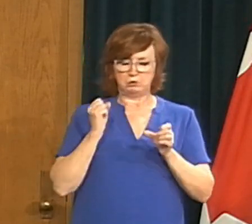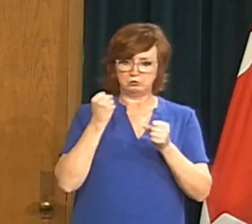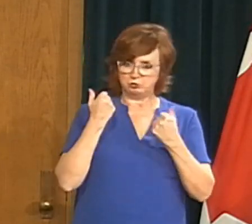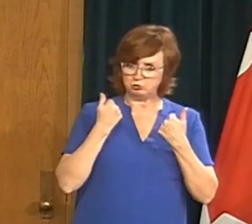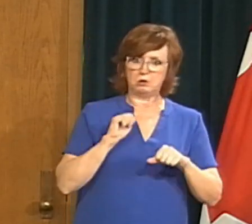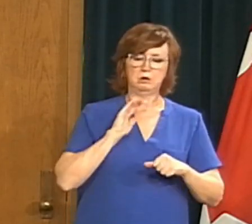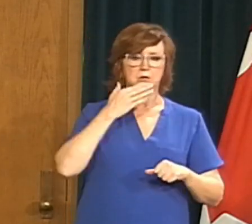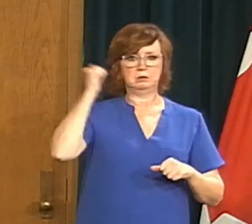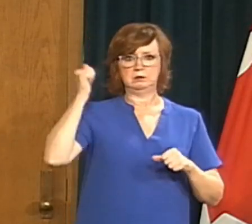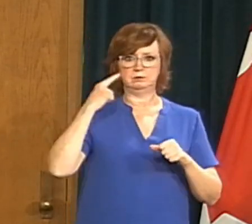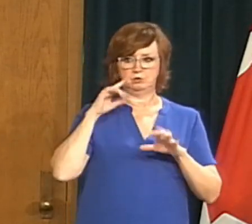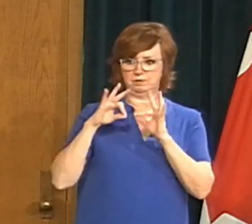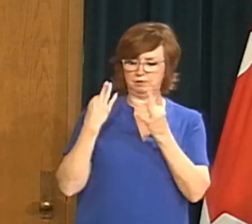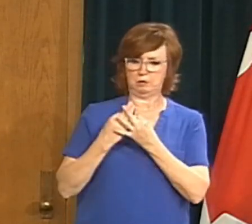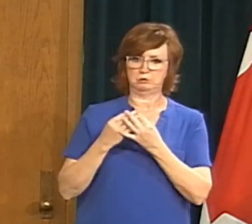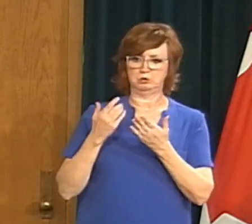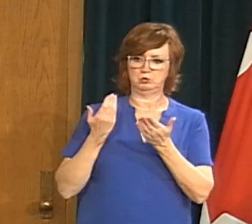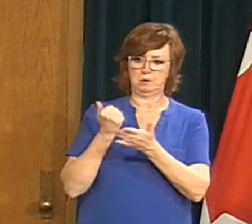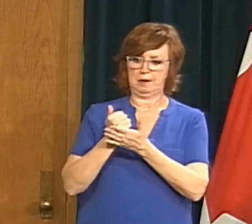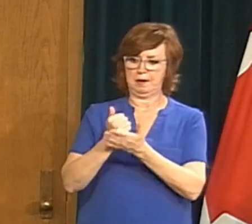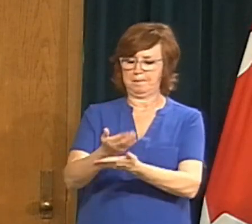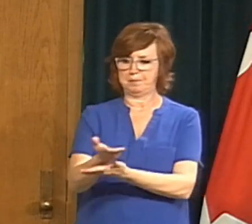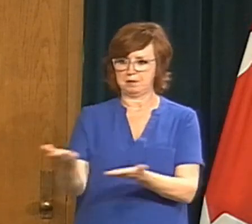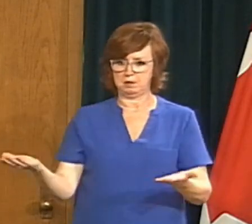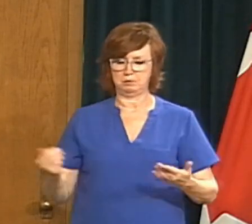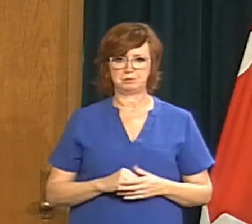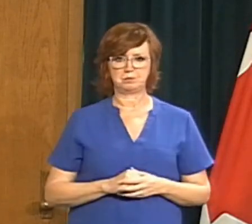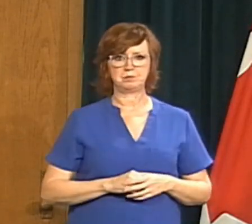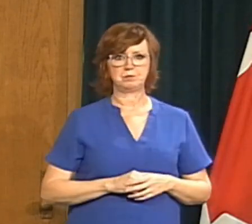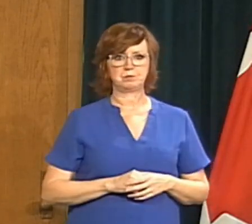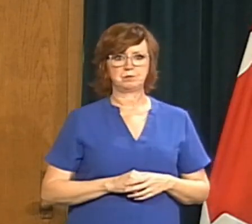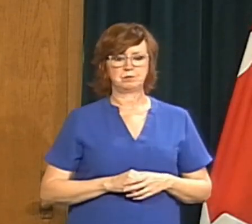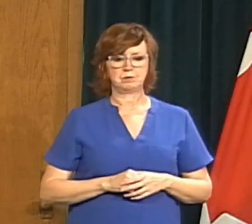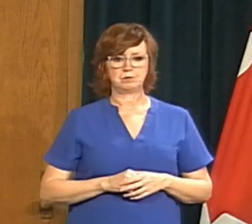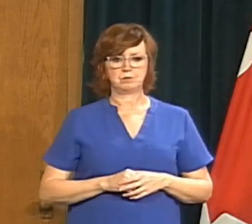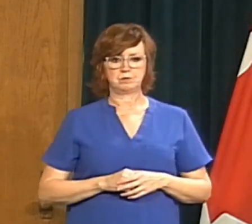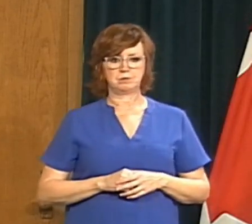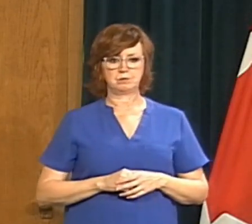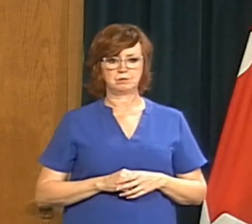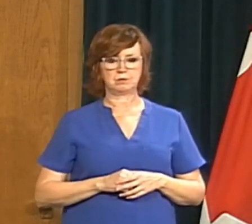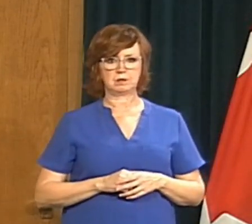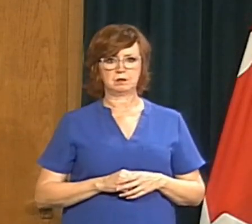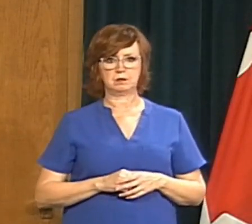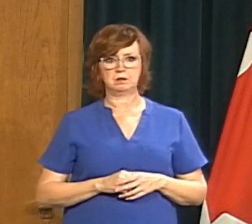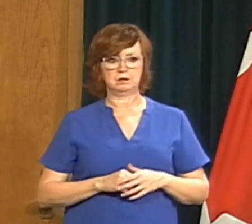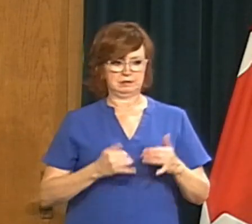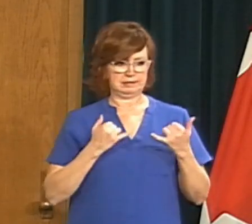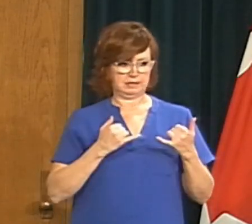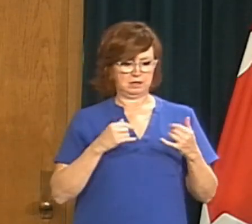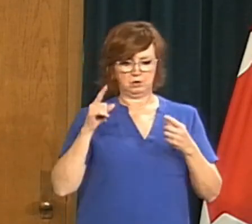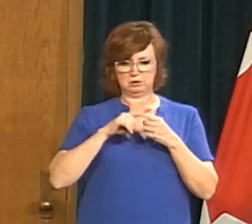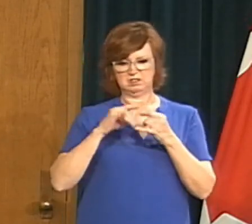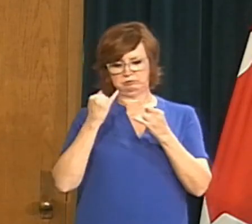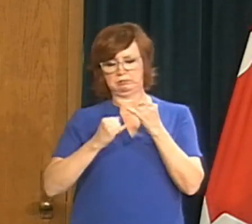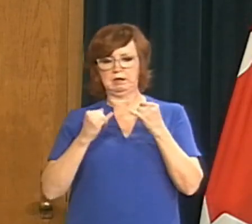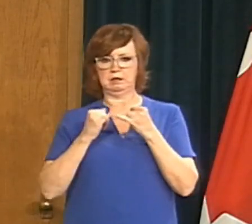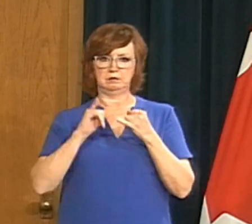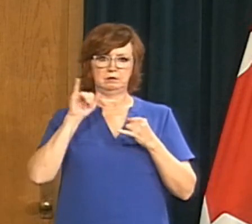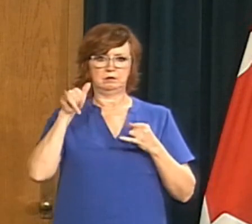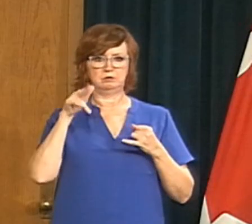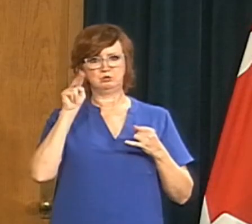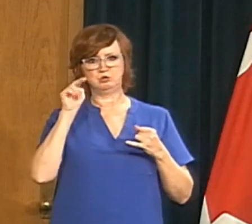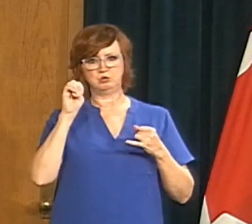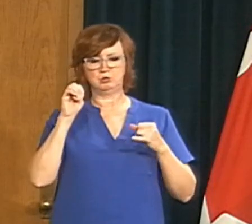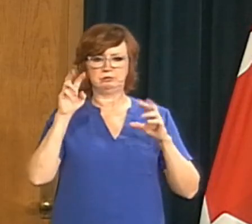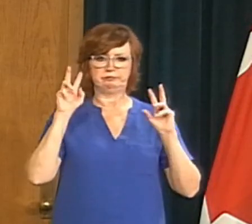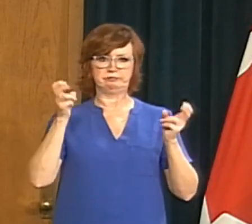access as they make their child care decisions between now and what would normally be the end of the school year, but as well as